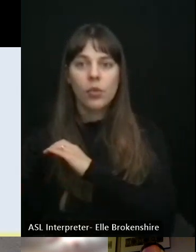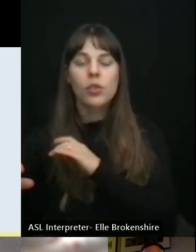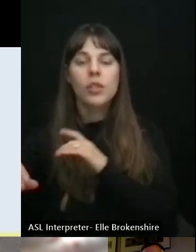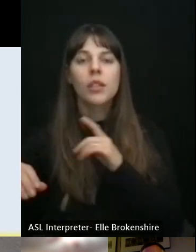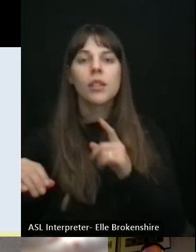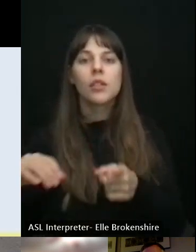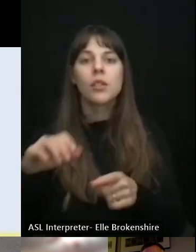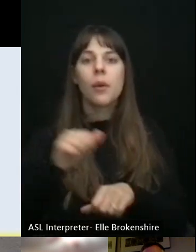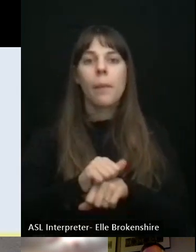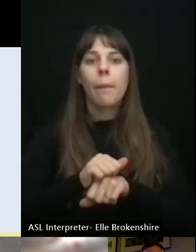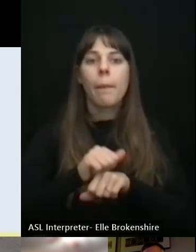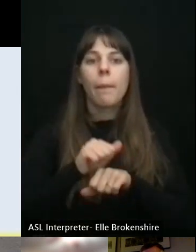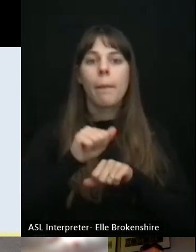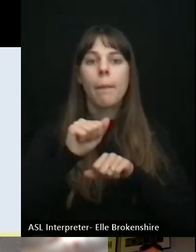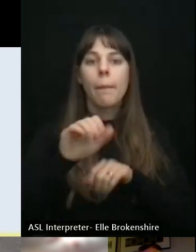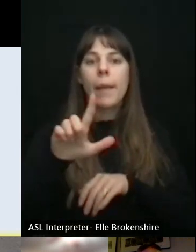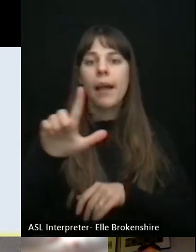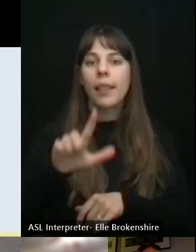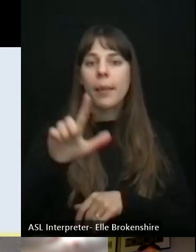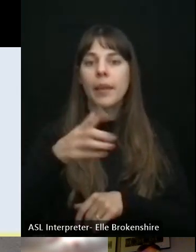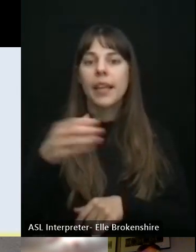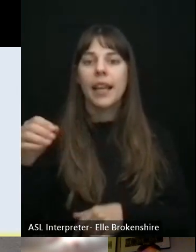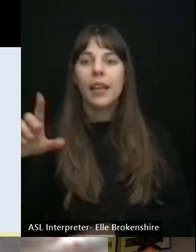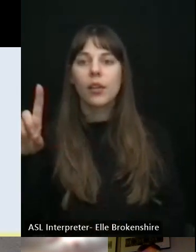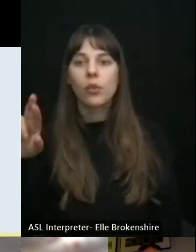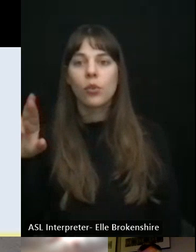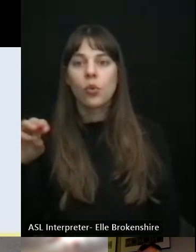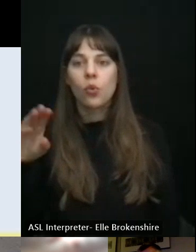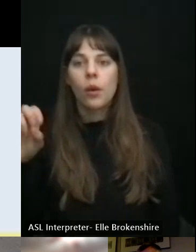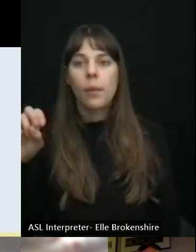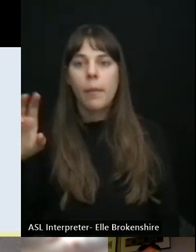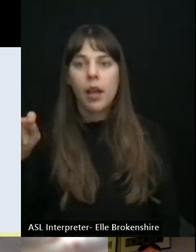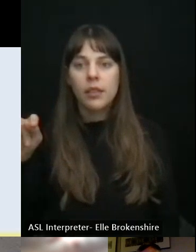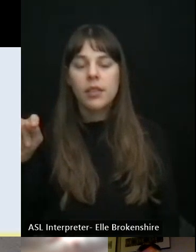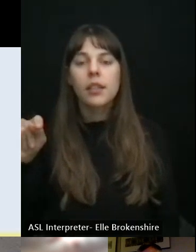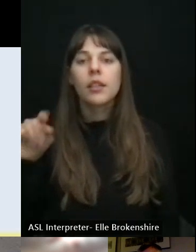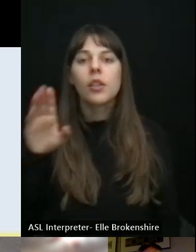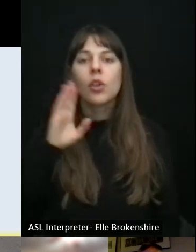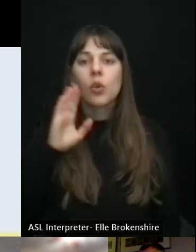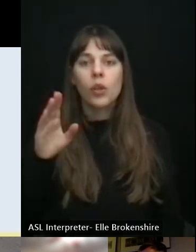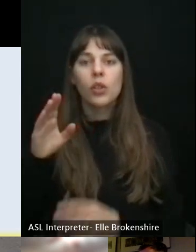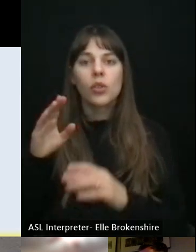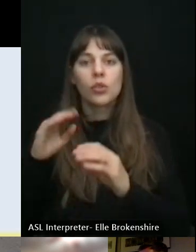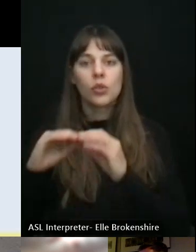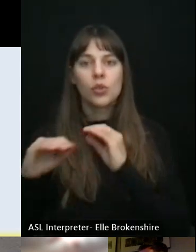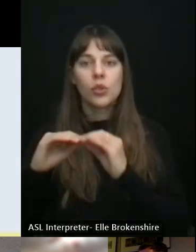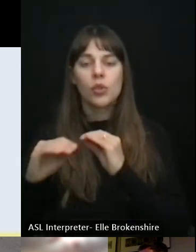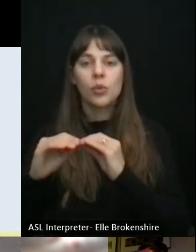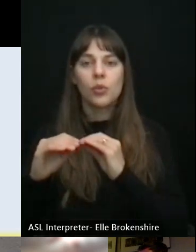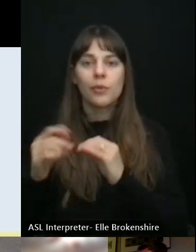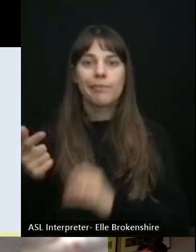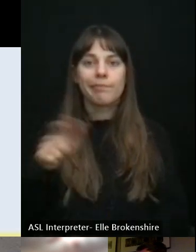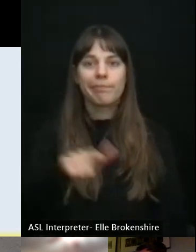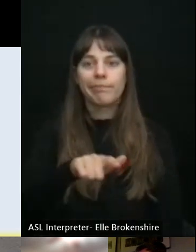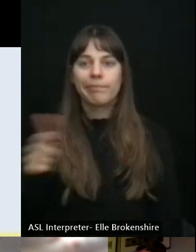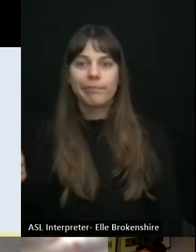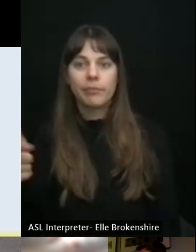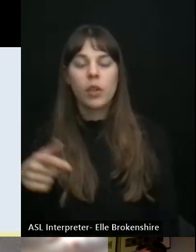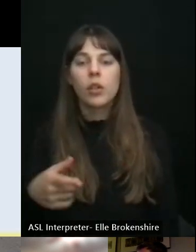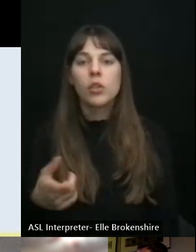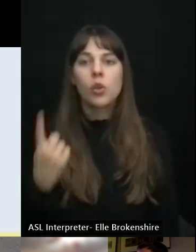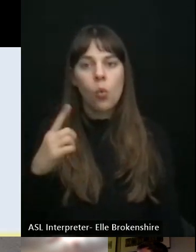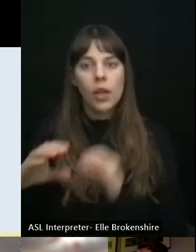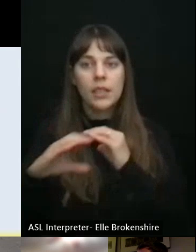Lebanon Station and Dormont Station. We'll be performing that work under single track operations, whereas one tunnel will always